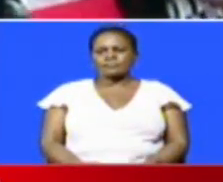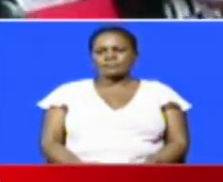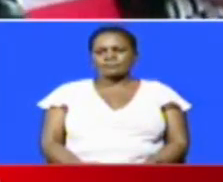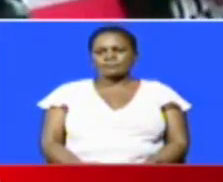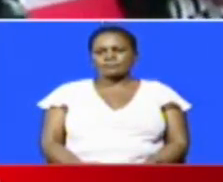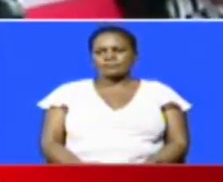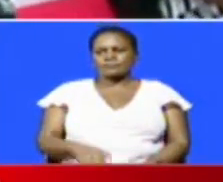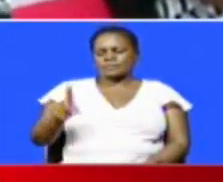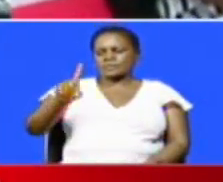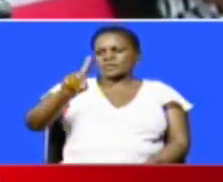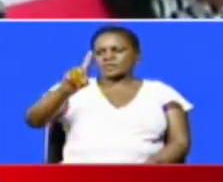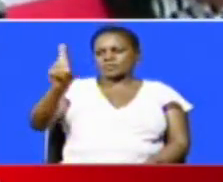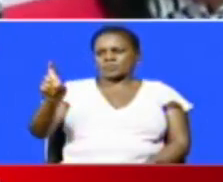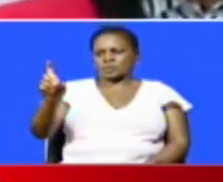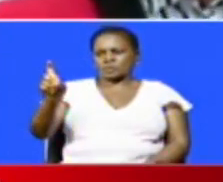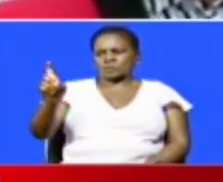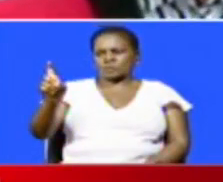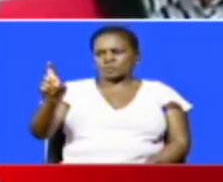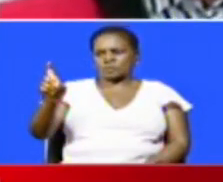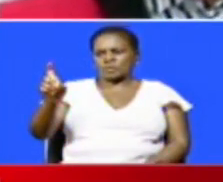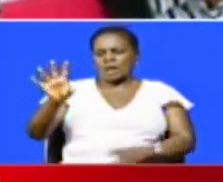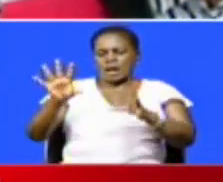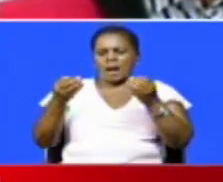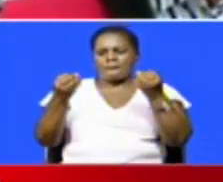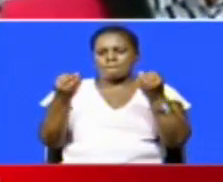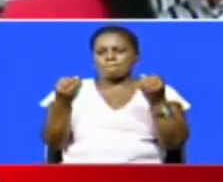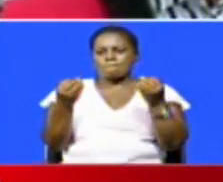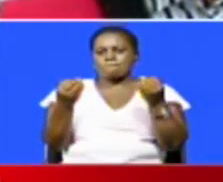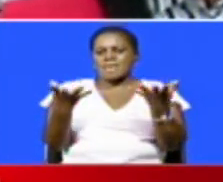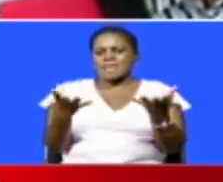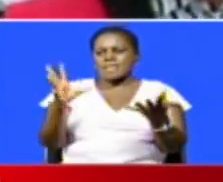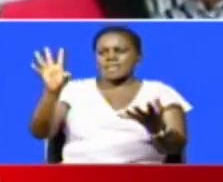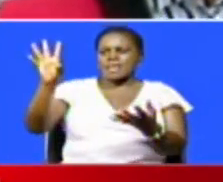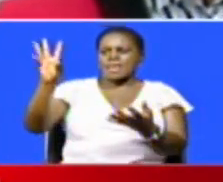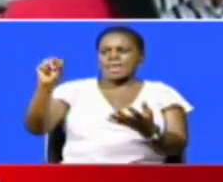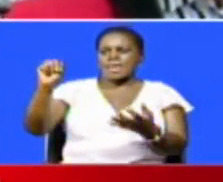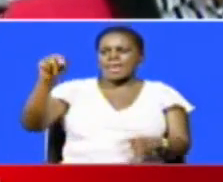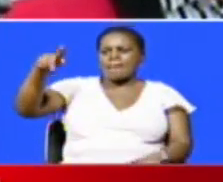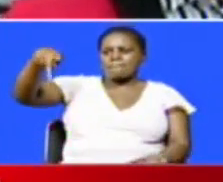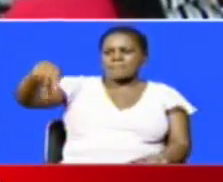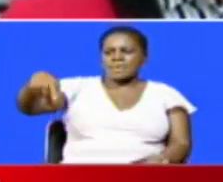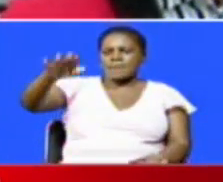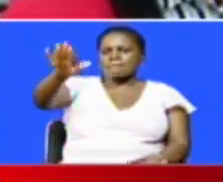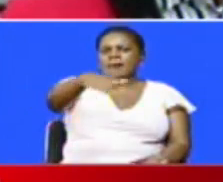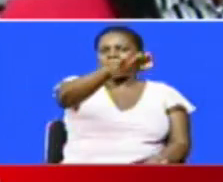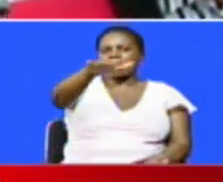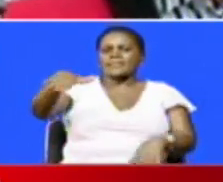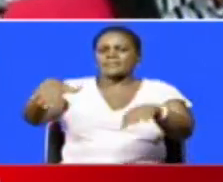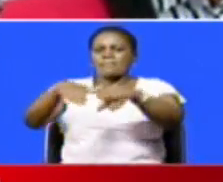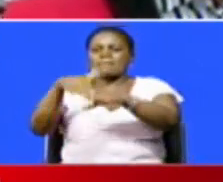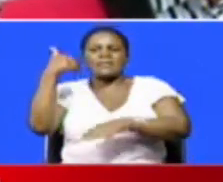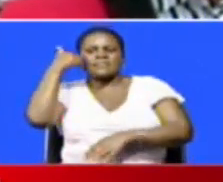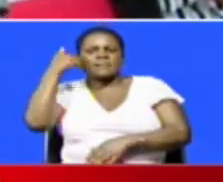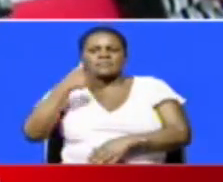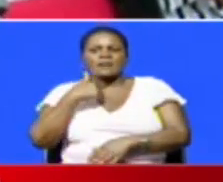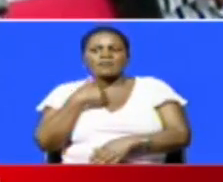I think the question asked on the number of parliamentarians who have tested positive, how